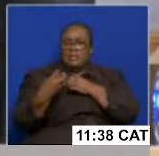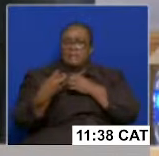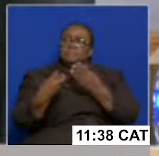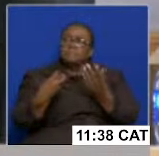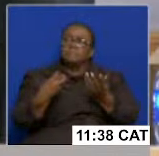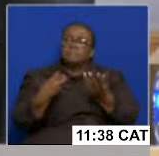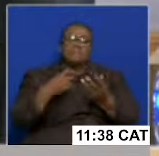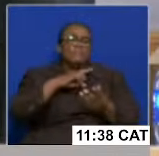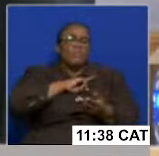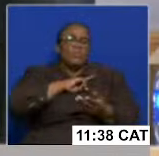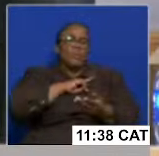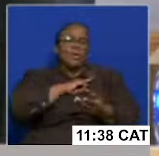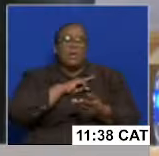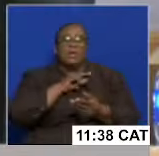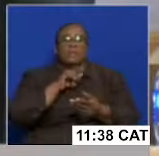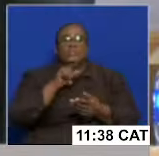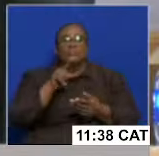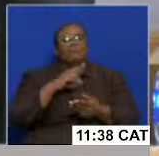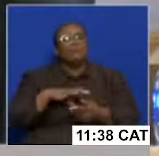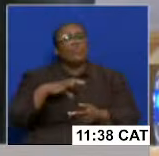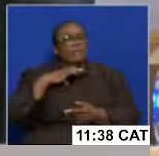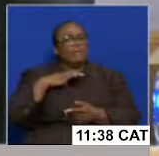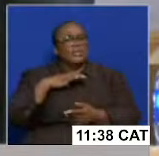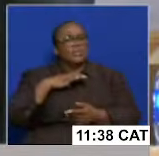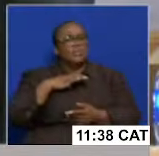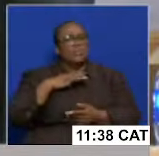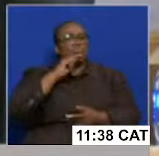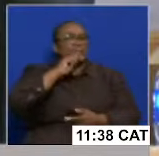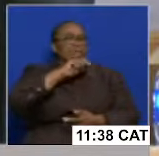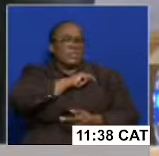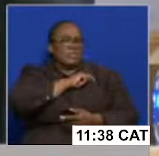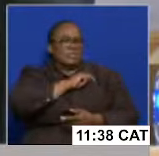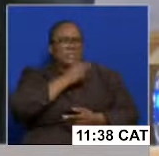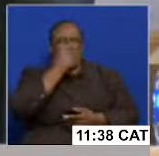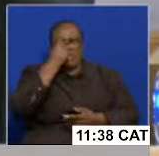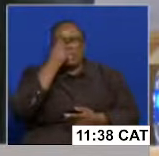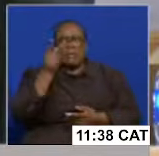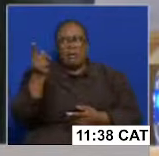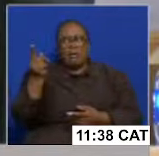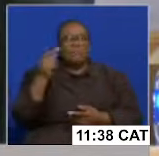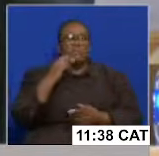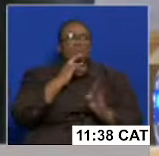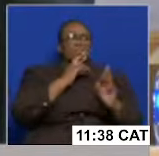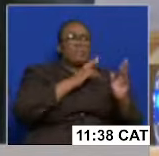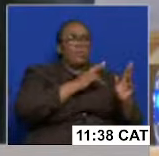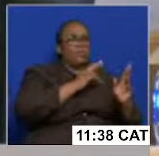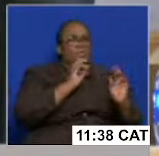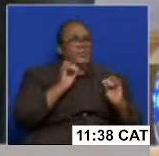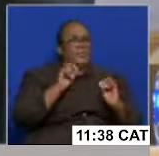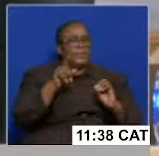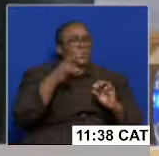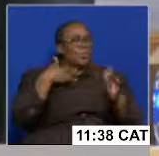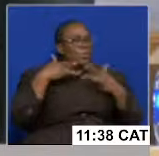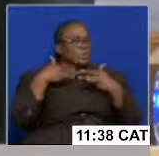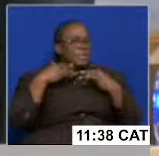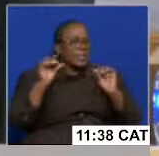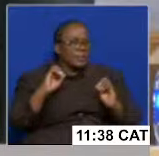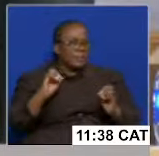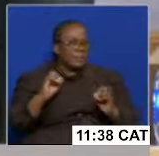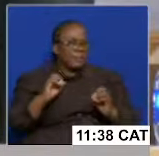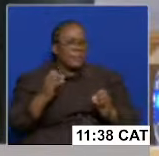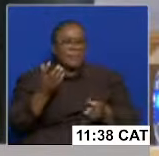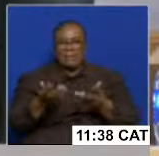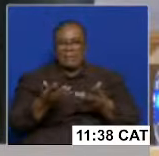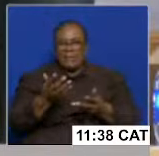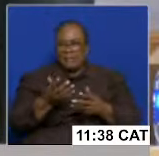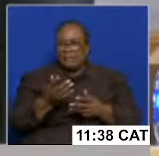so confident to deal with him and you were not concerned that he might